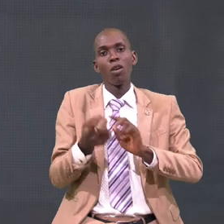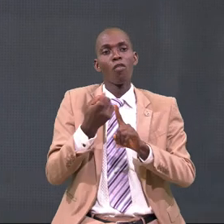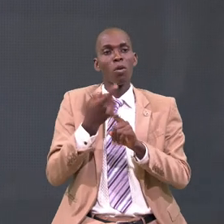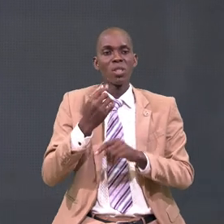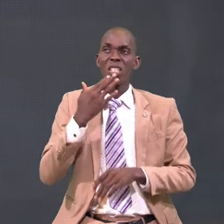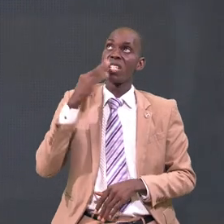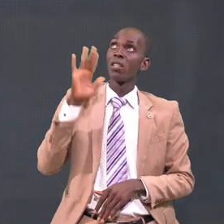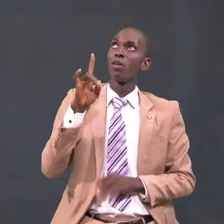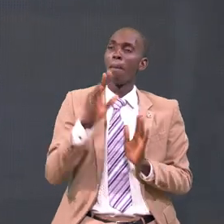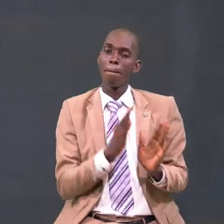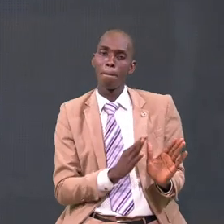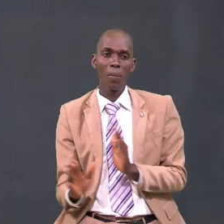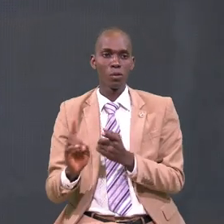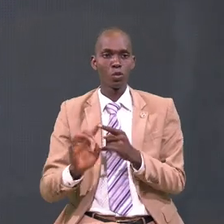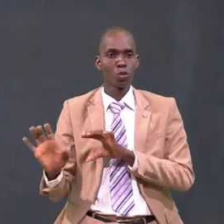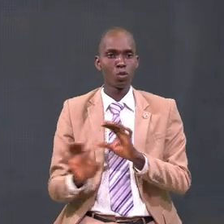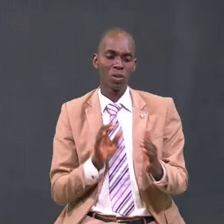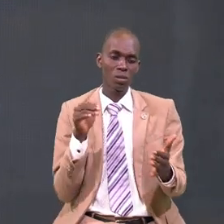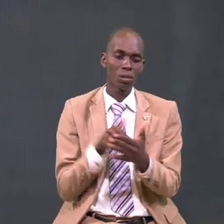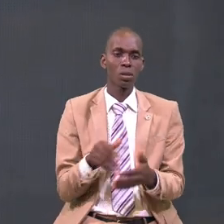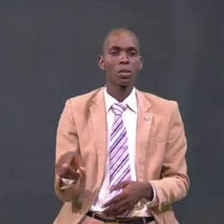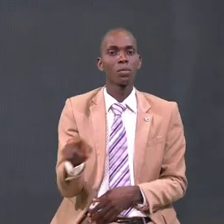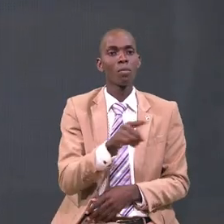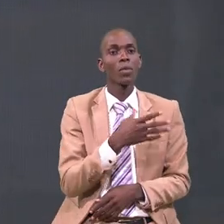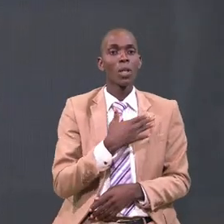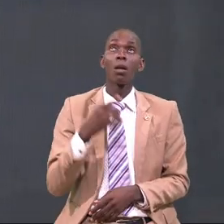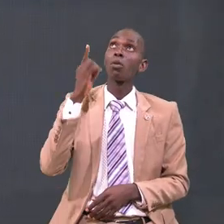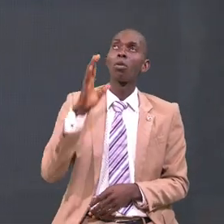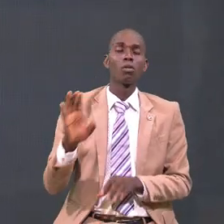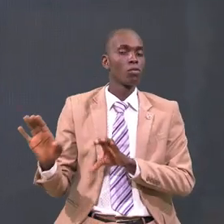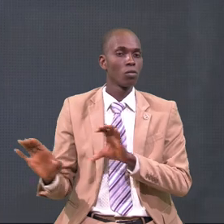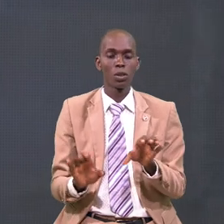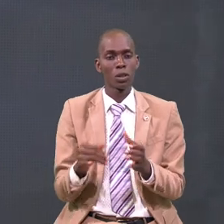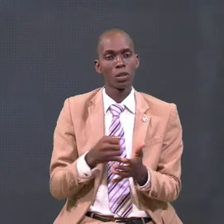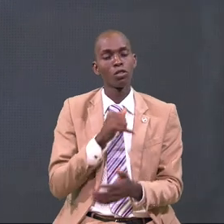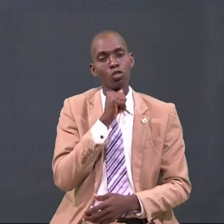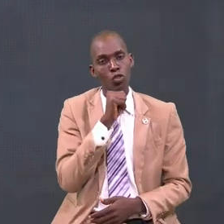would do unto them, and he did it not.